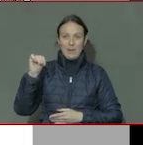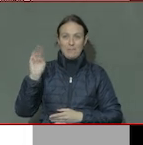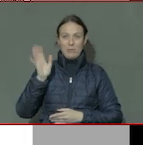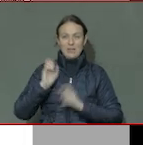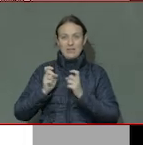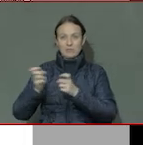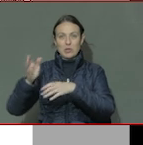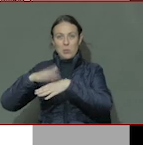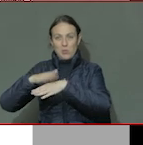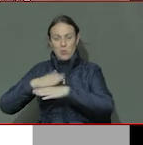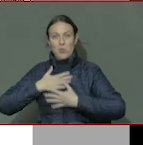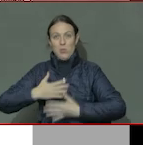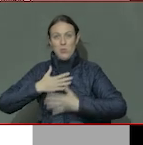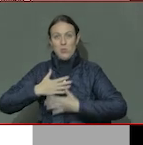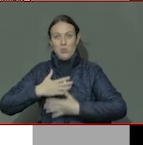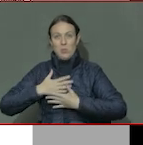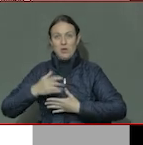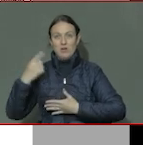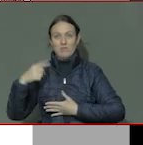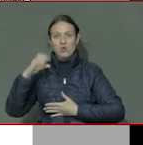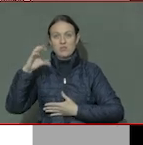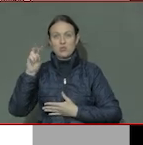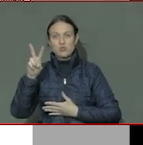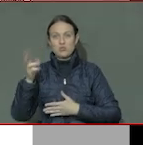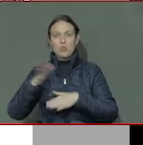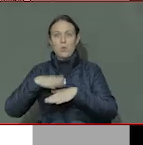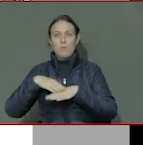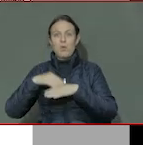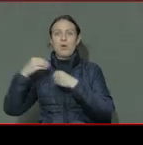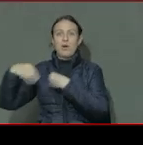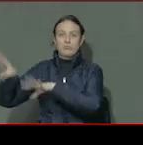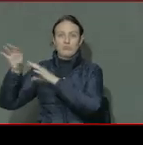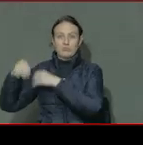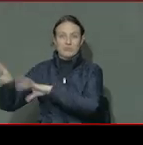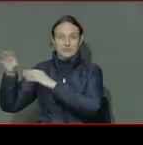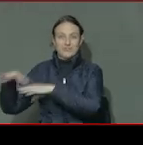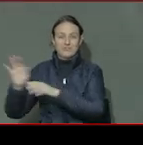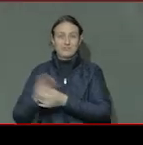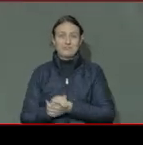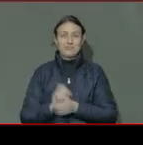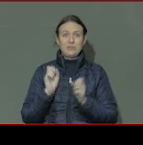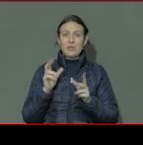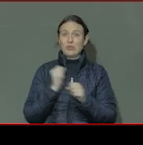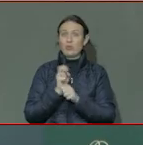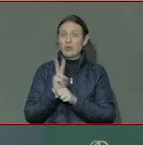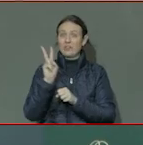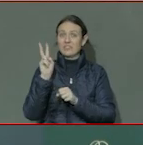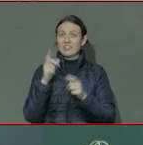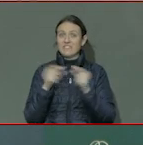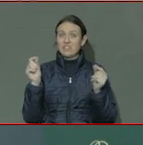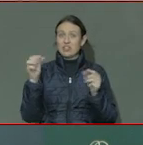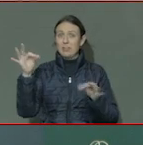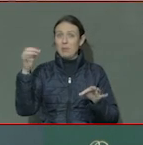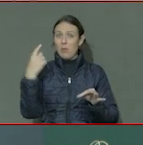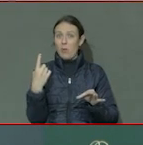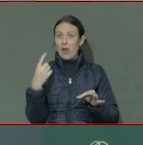can have more carbon dioxide excreted as well. Grade 12, and that is paper